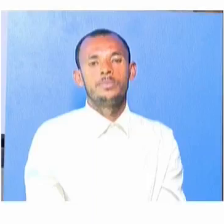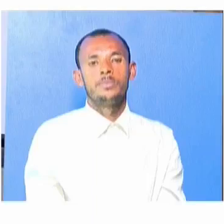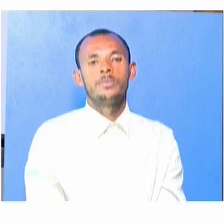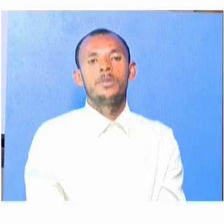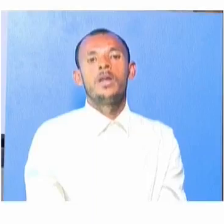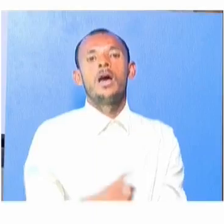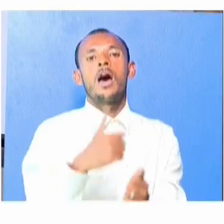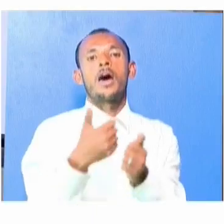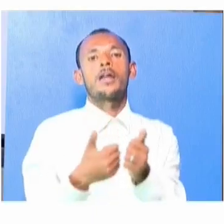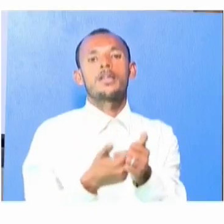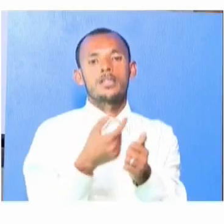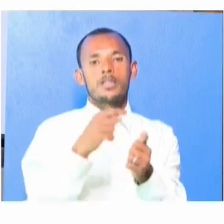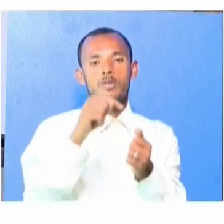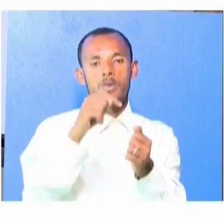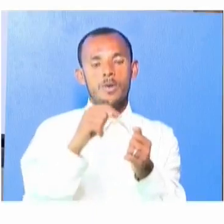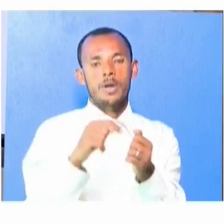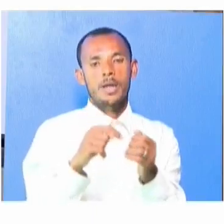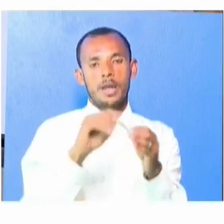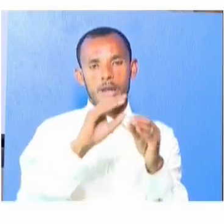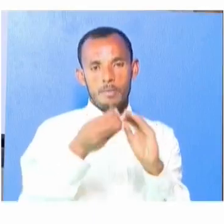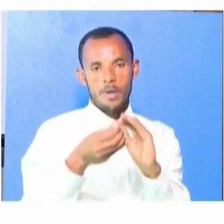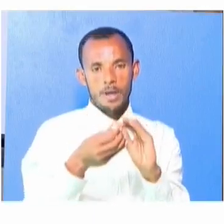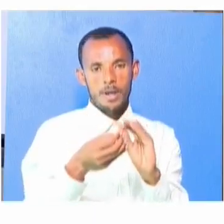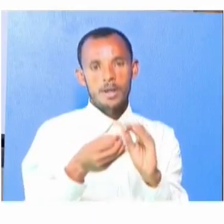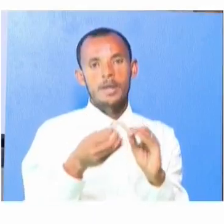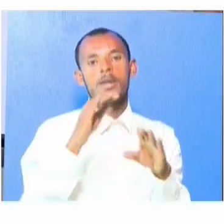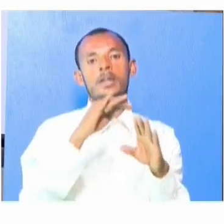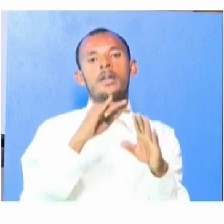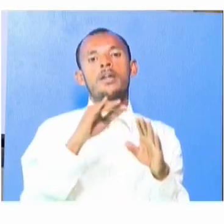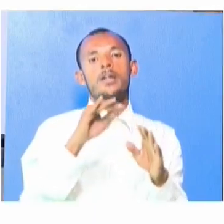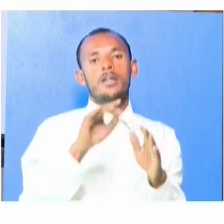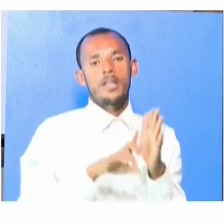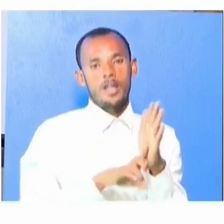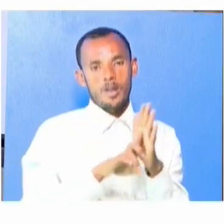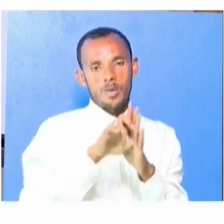Arrange the following numbers in descending order.